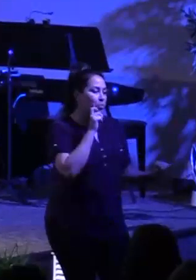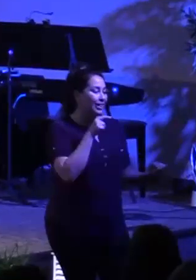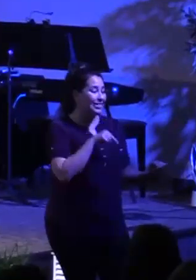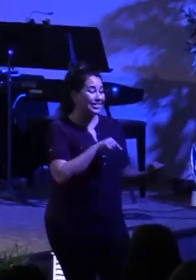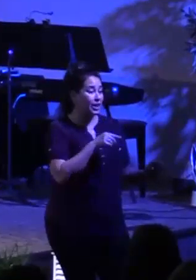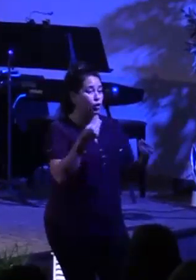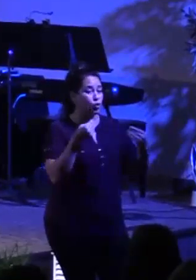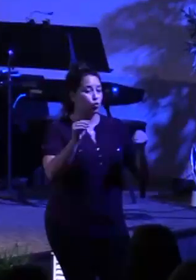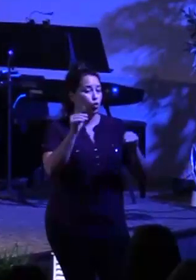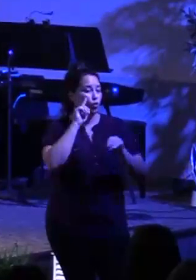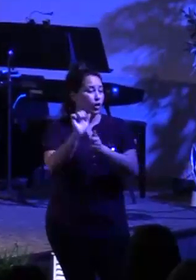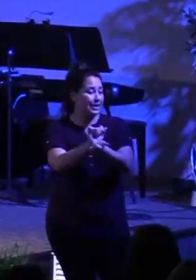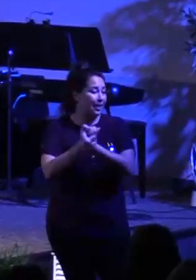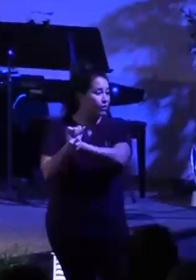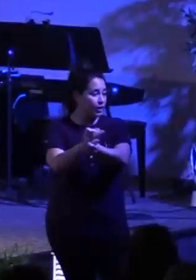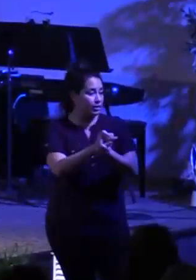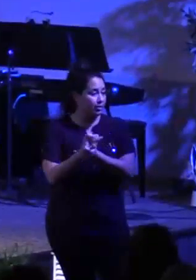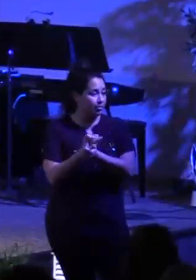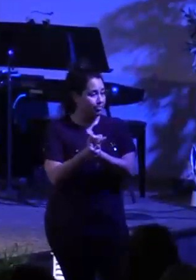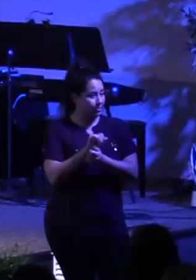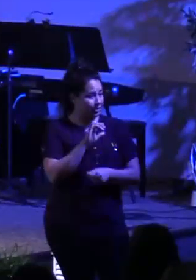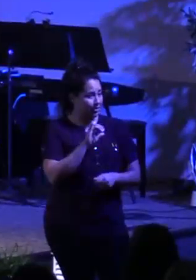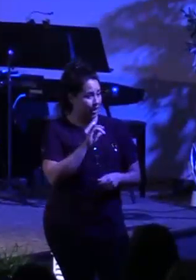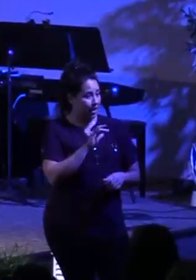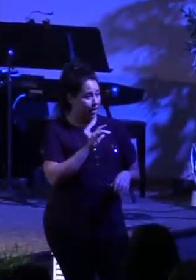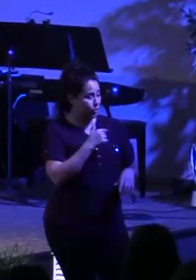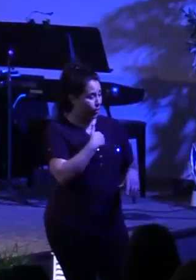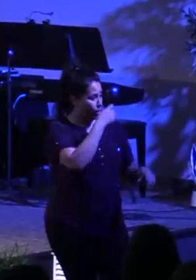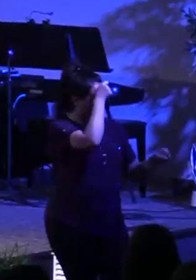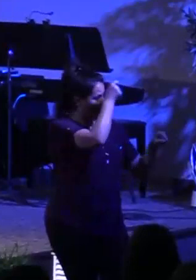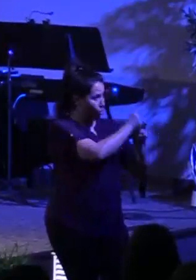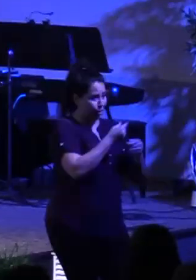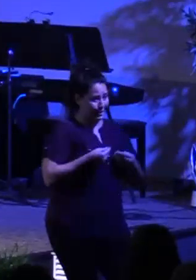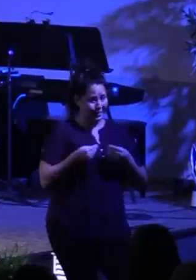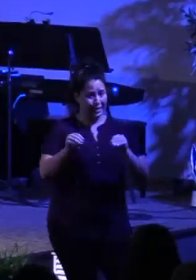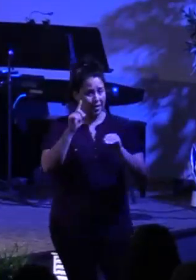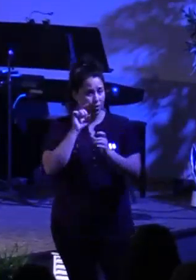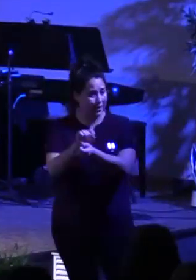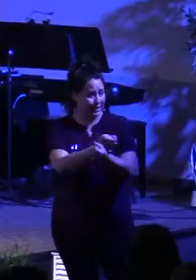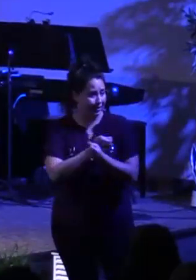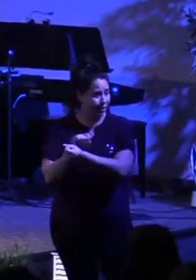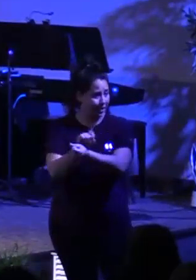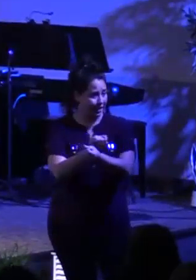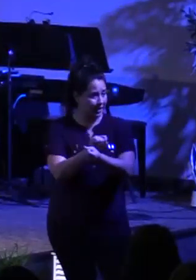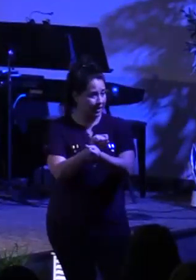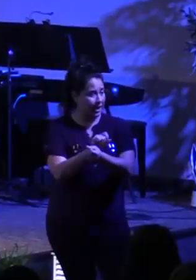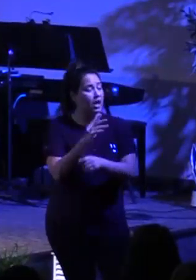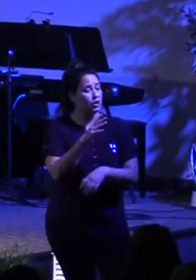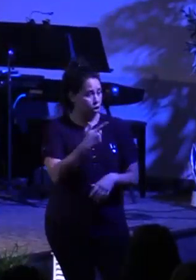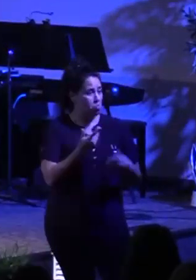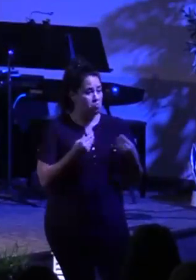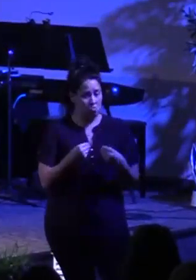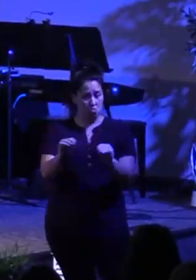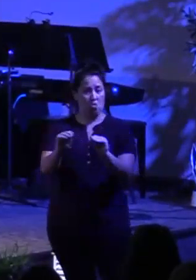that's not a good day when your brothers sell you into slavery. Years later, these brothers walk into the